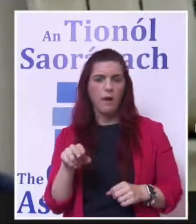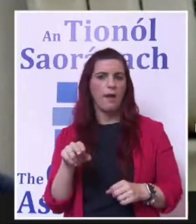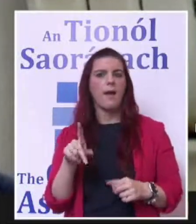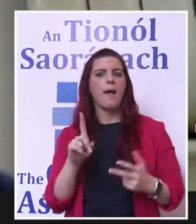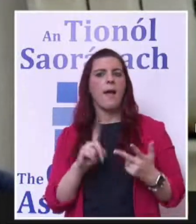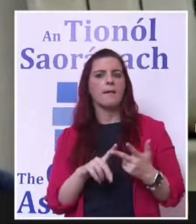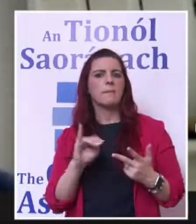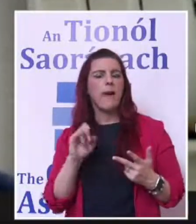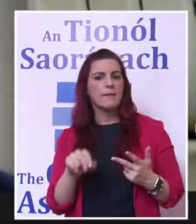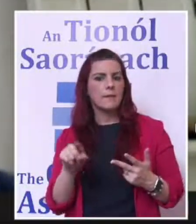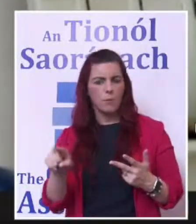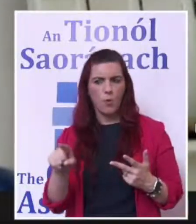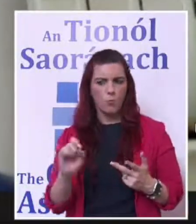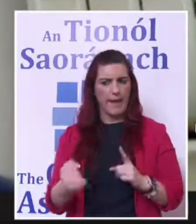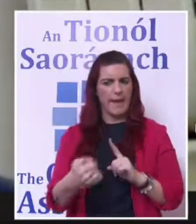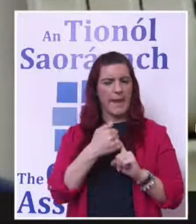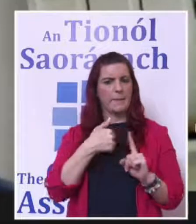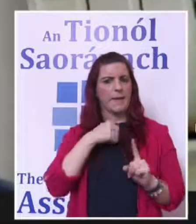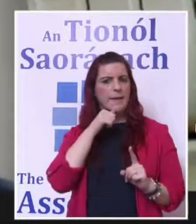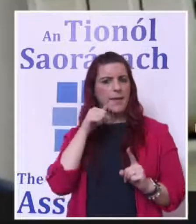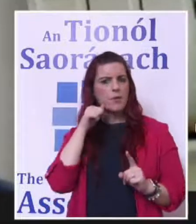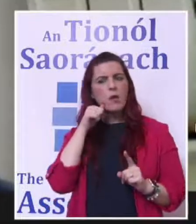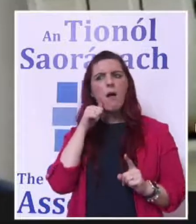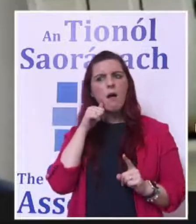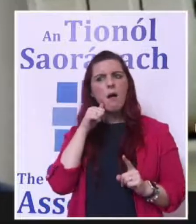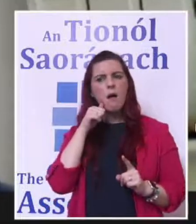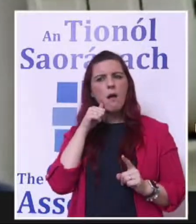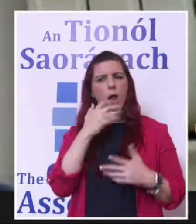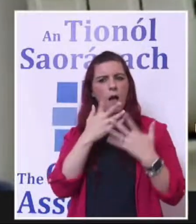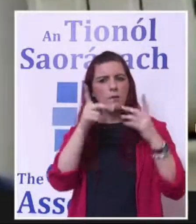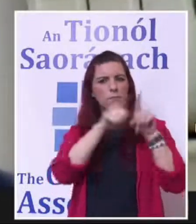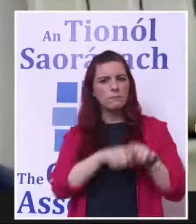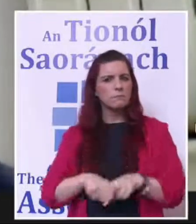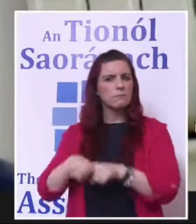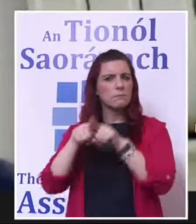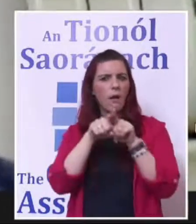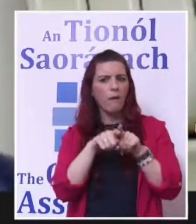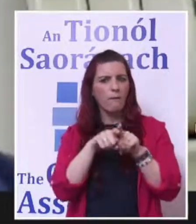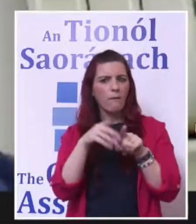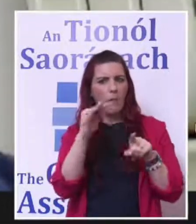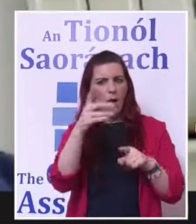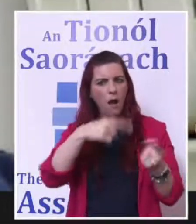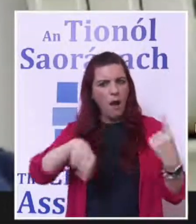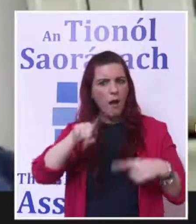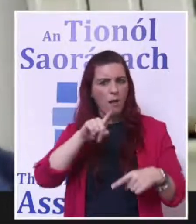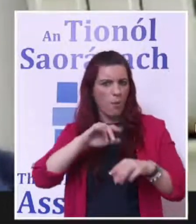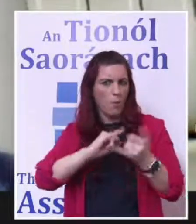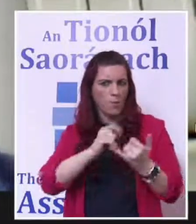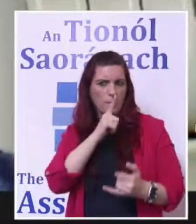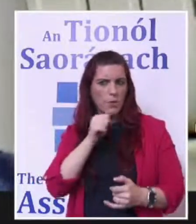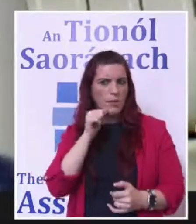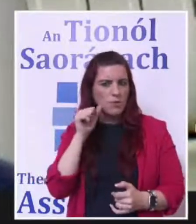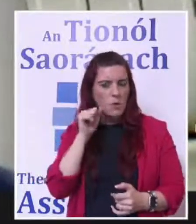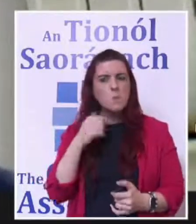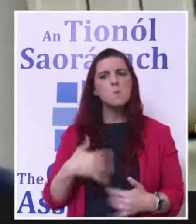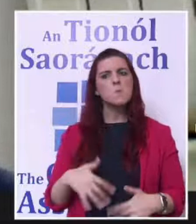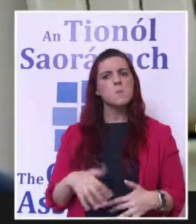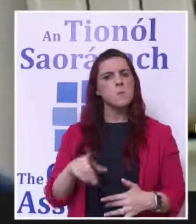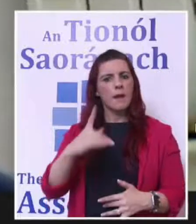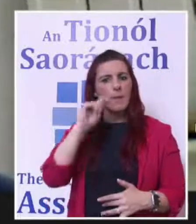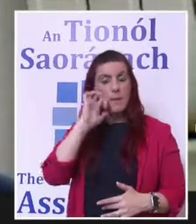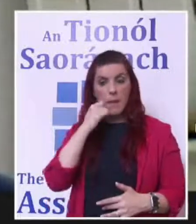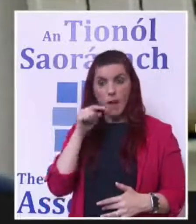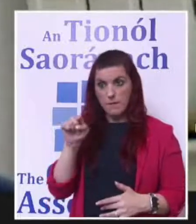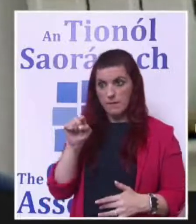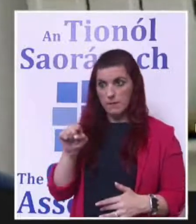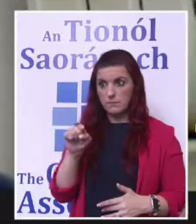about yesterday was the fact that there was such a commonality of perspective coming through from all of them. And I think as a consequence, there's